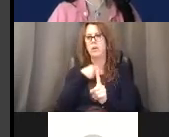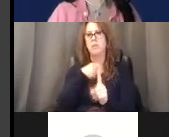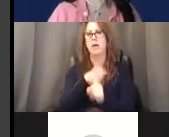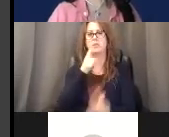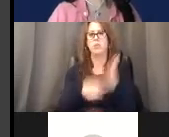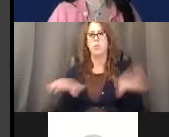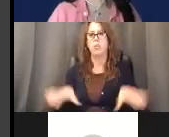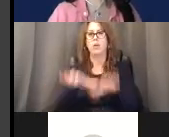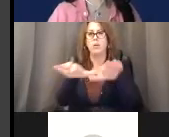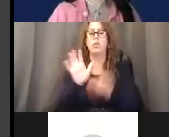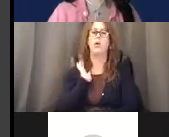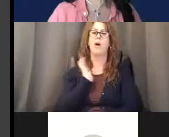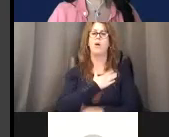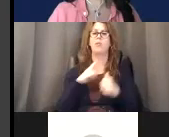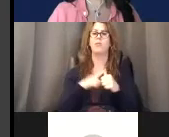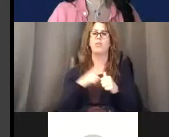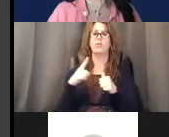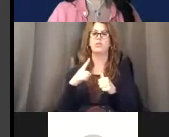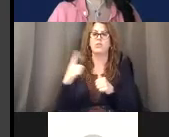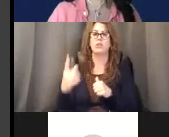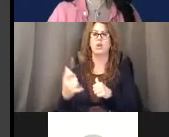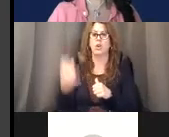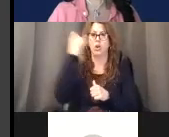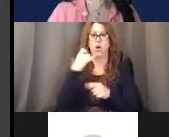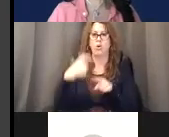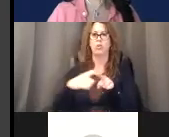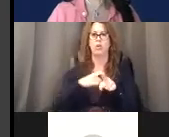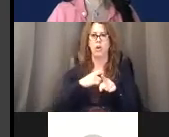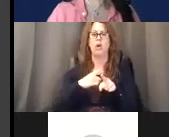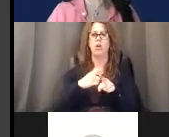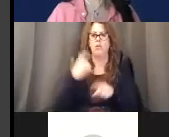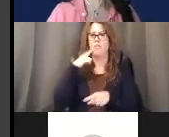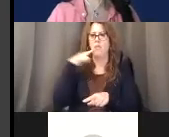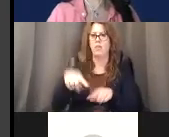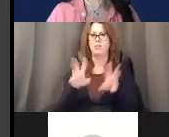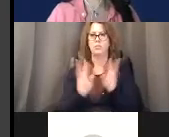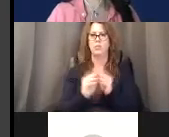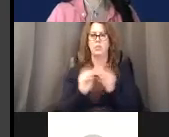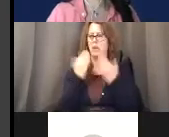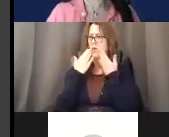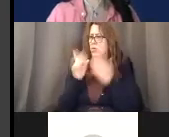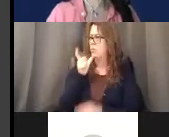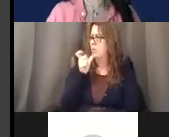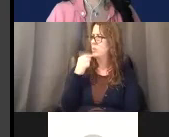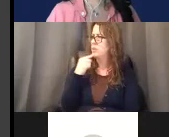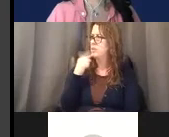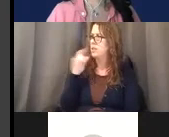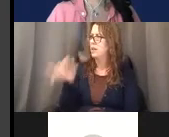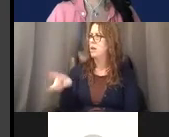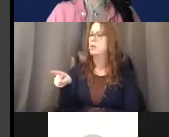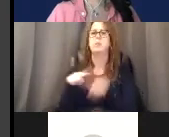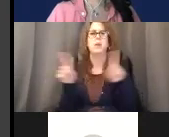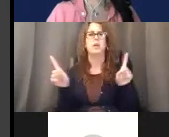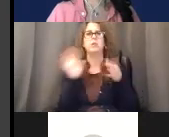with the planning team for this webinar, and I don't know who said it, but I had it in quotes, and it was around the purpose of